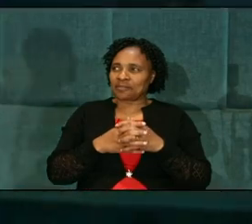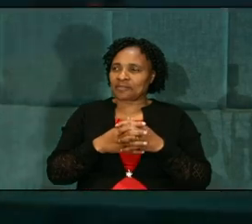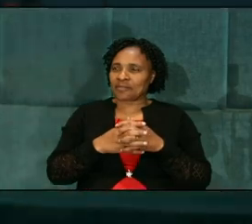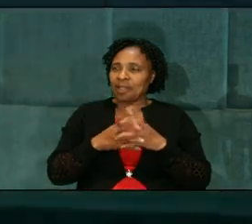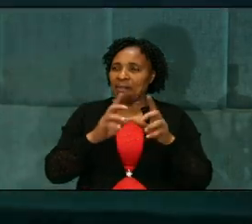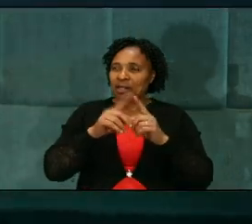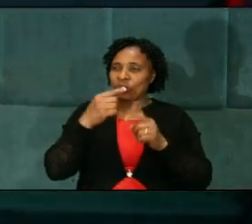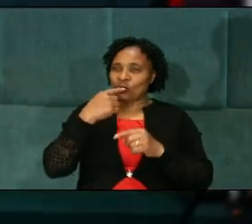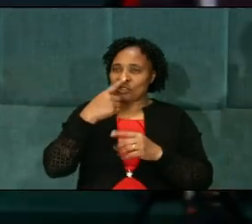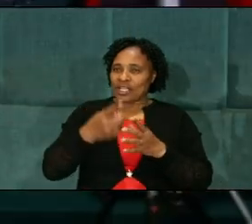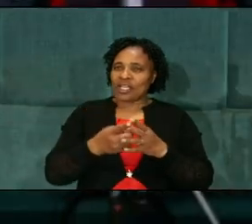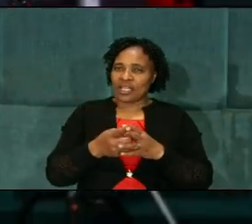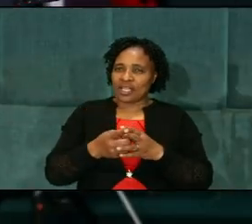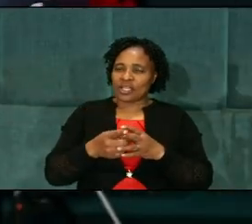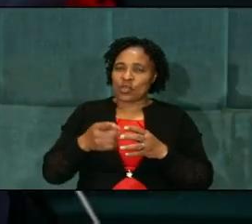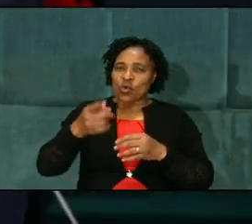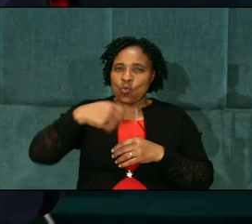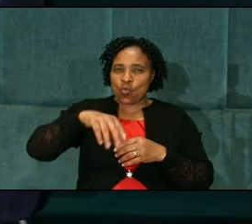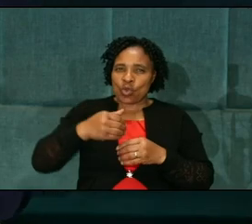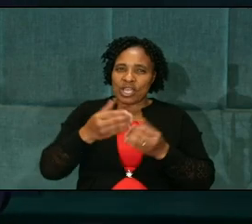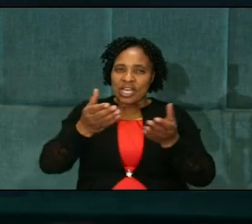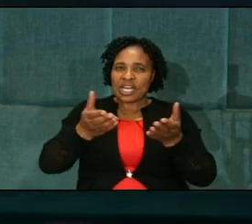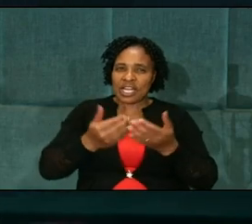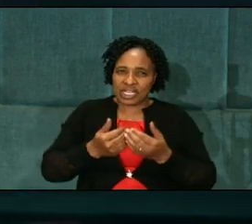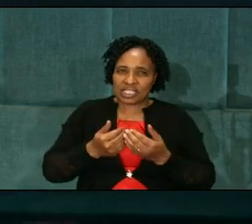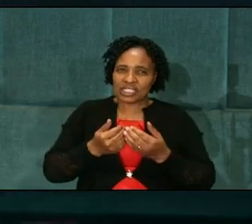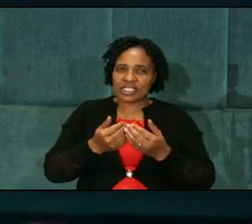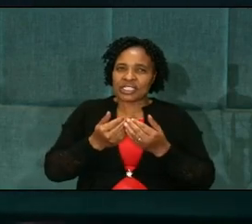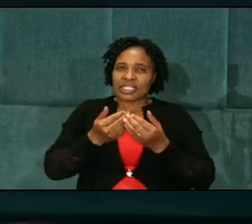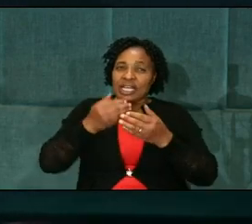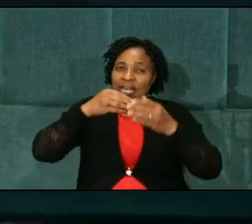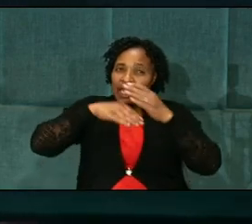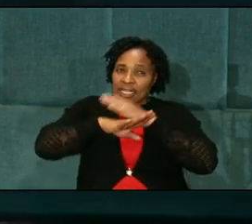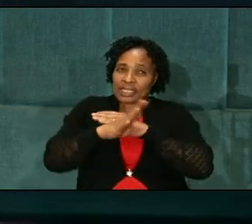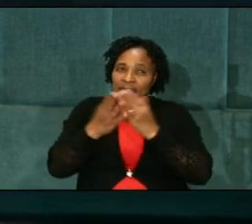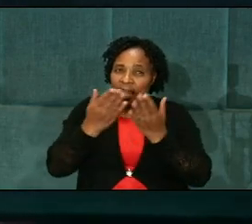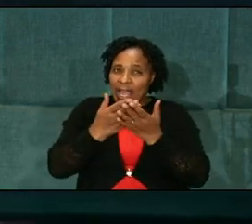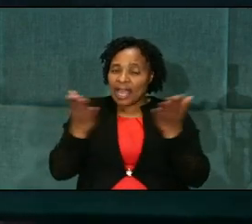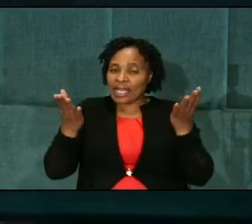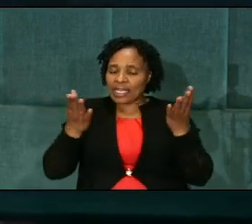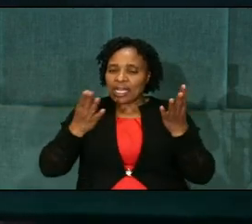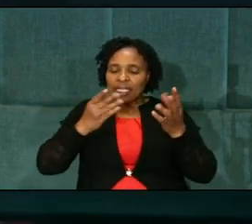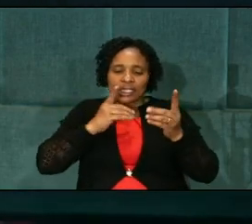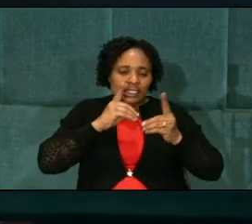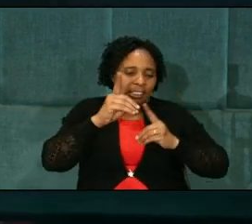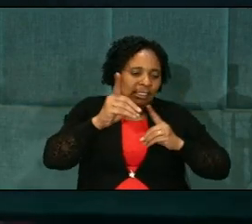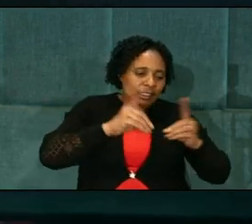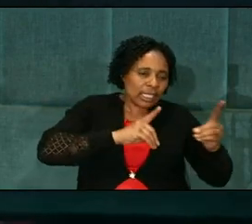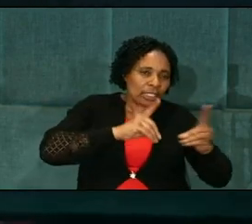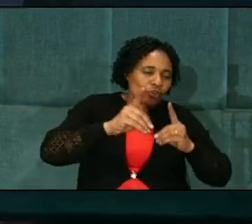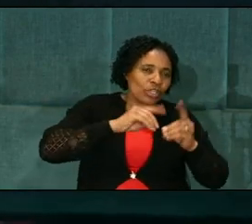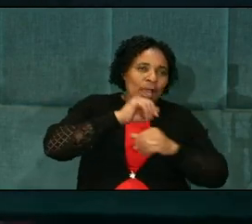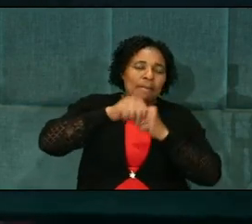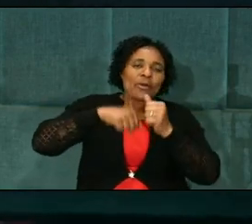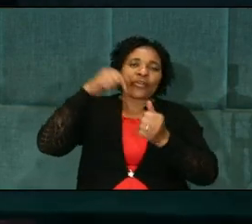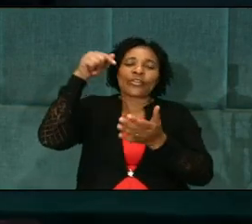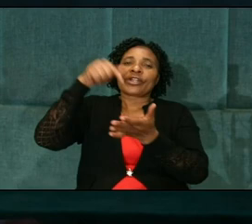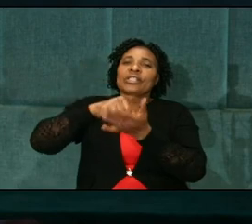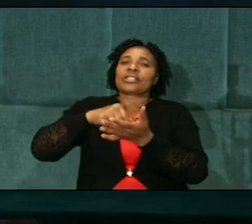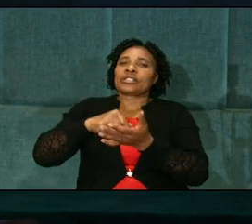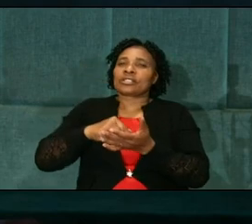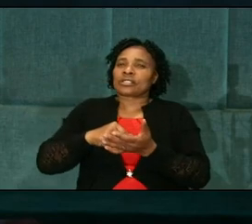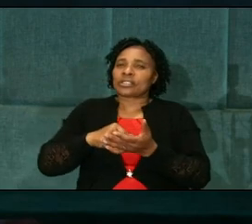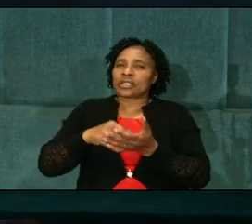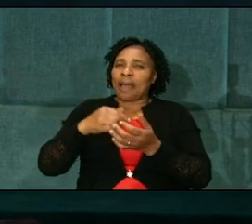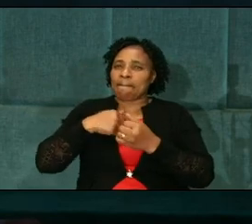But she says, we need not get into any debate about this. And